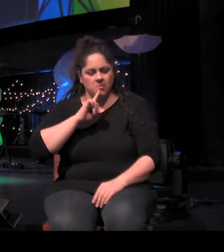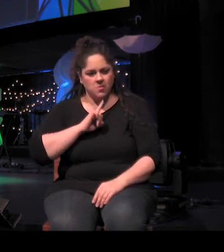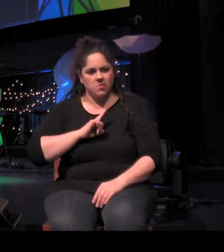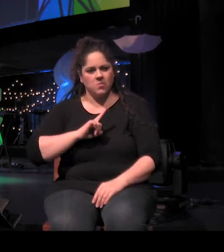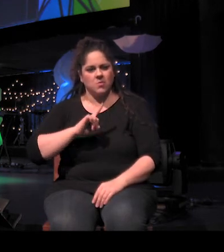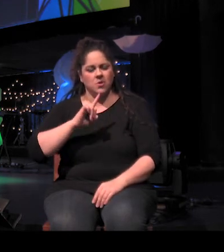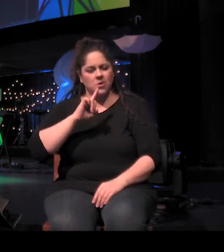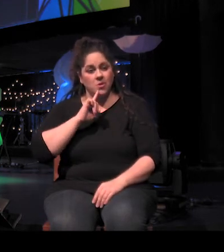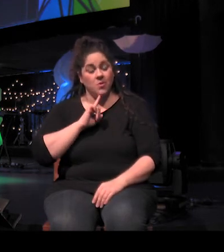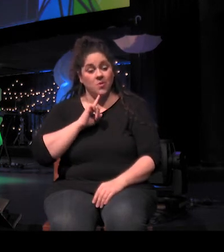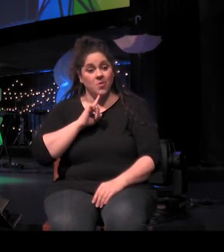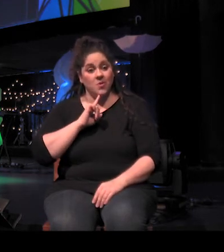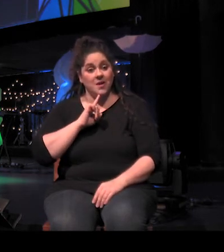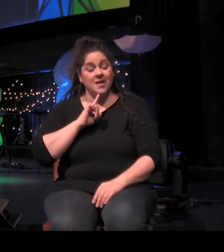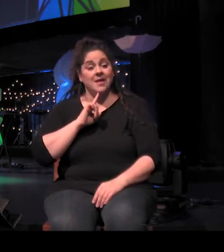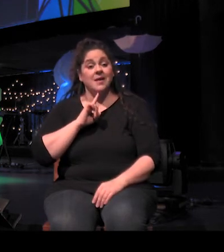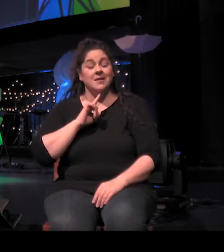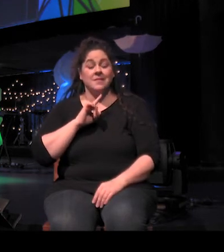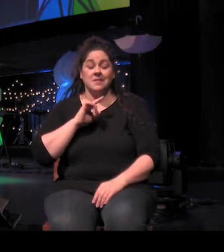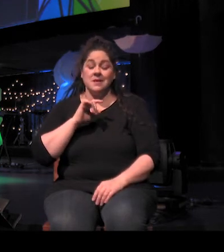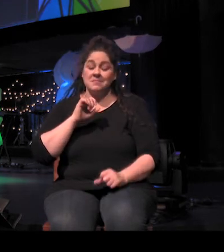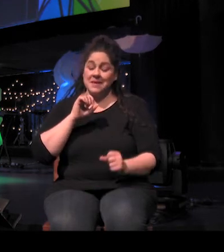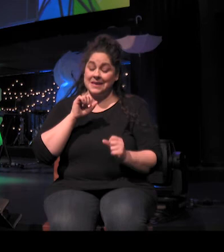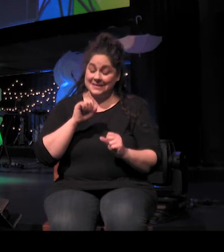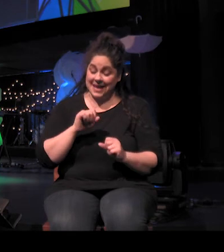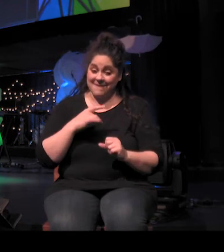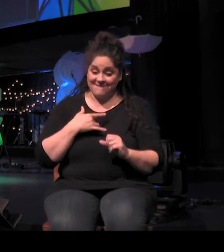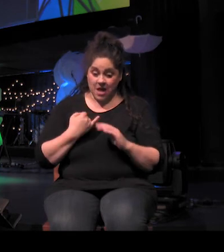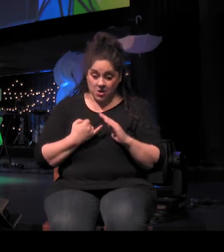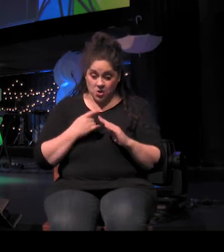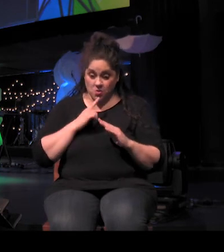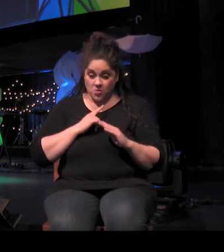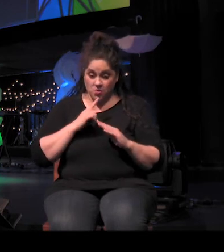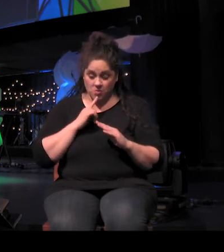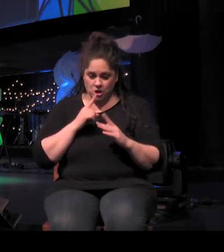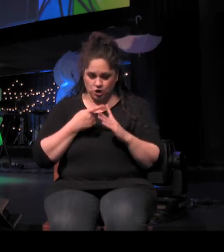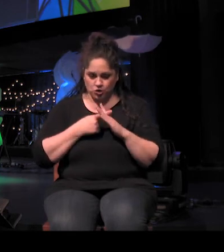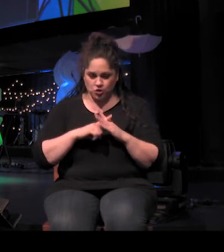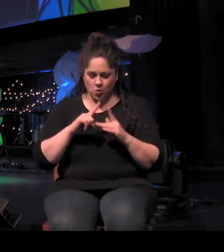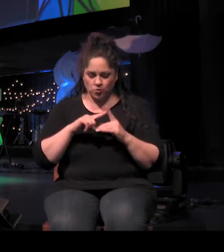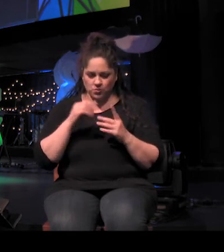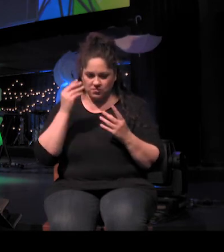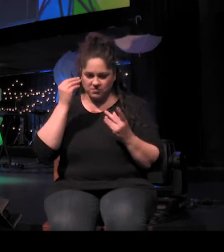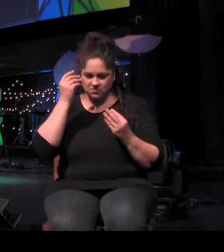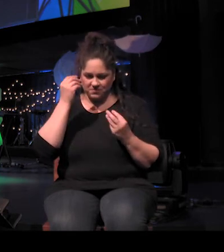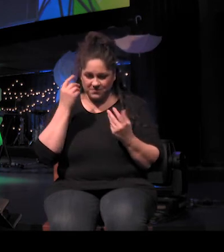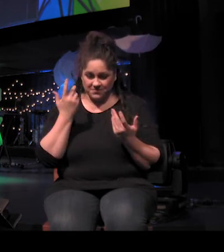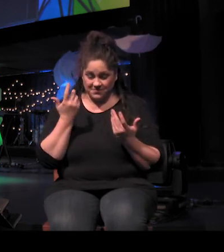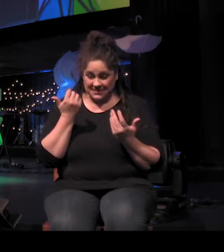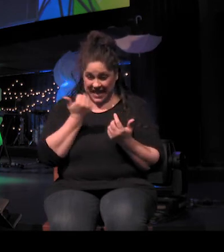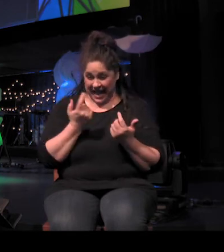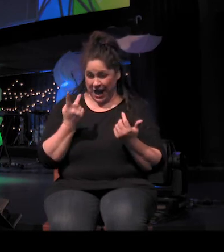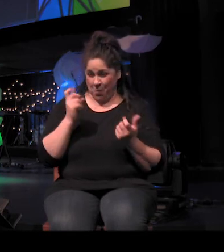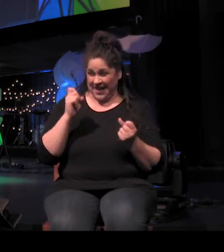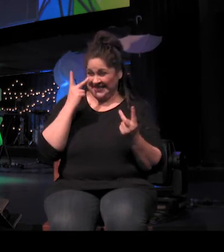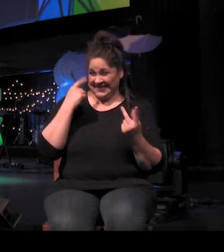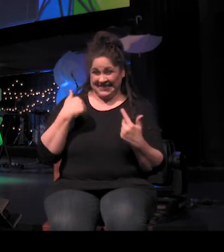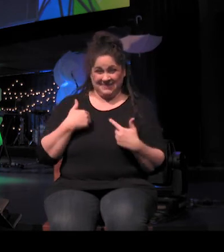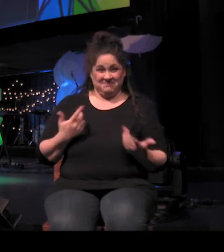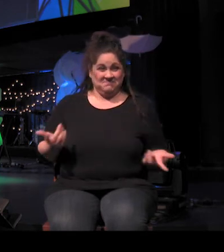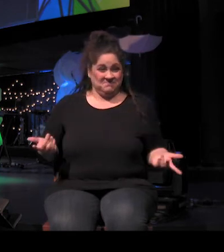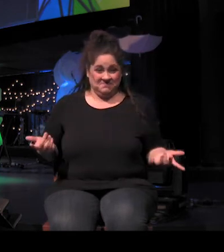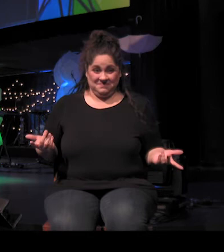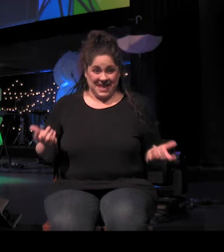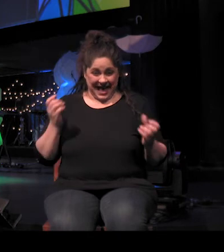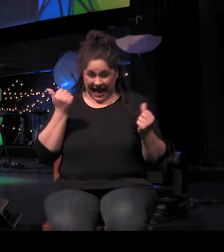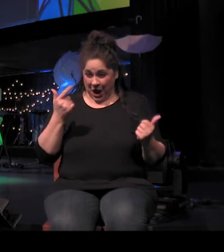And then that can easily spiral down. That isolation can spiral down into thinking that, does anyone even see me?